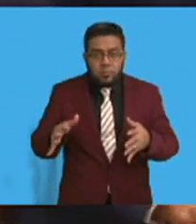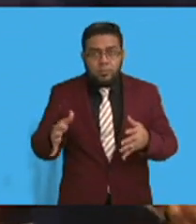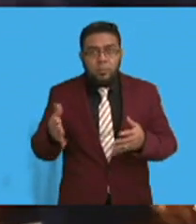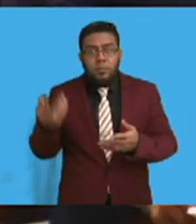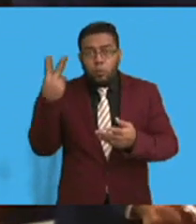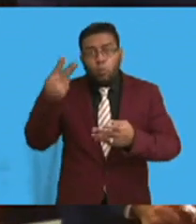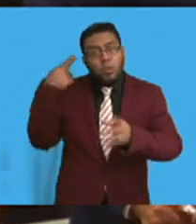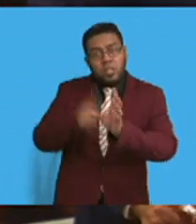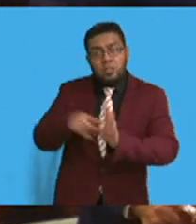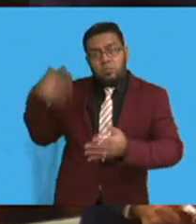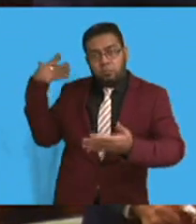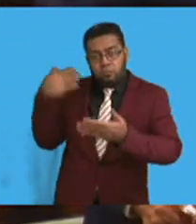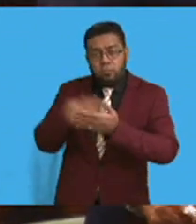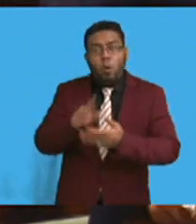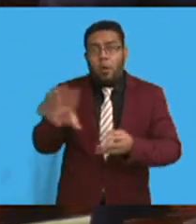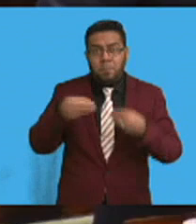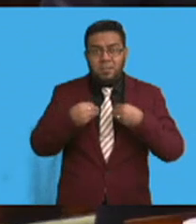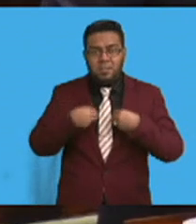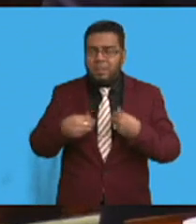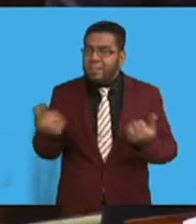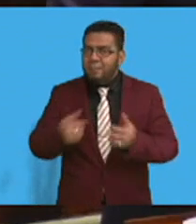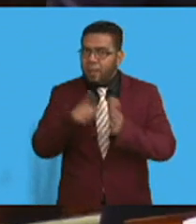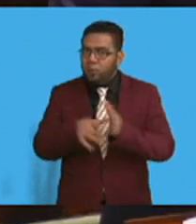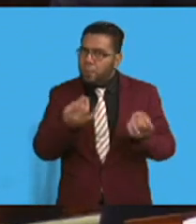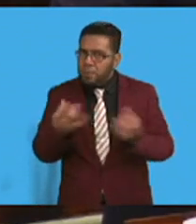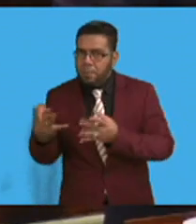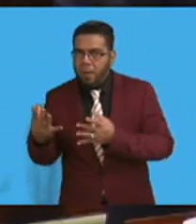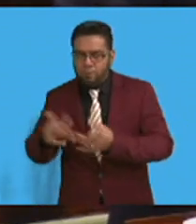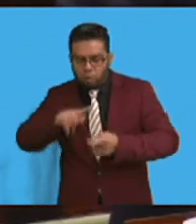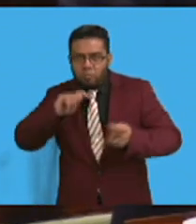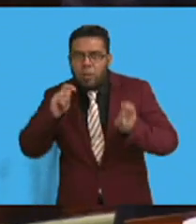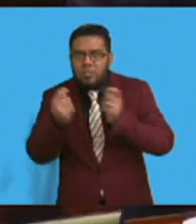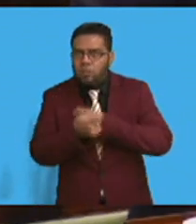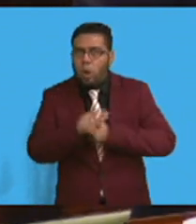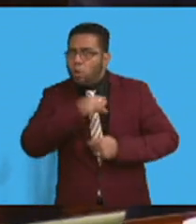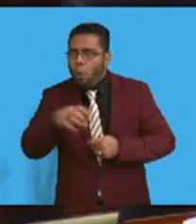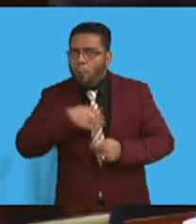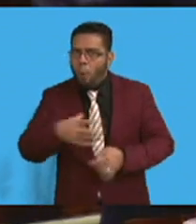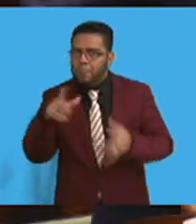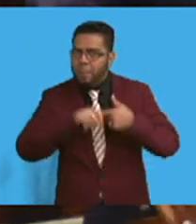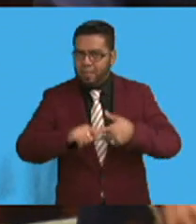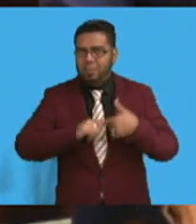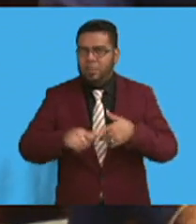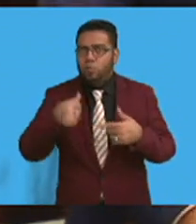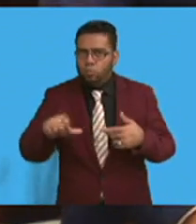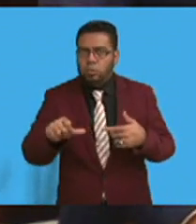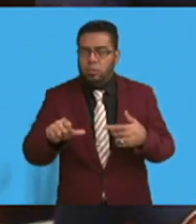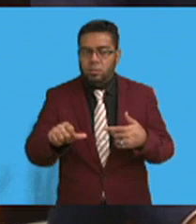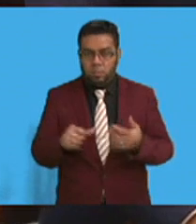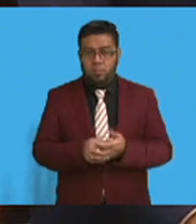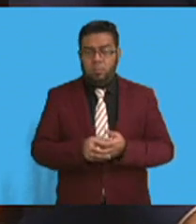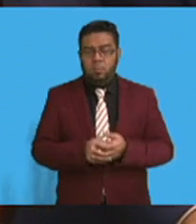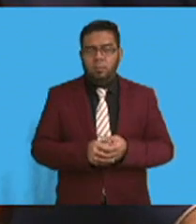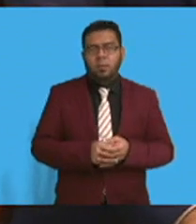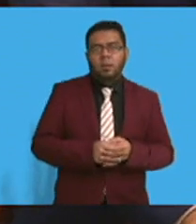every Fijian business enough time to prepare for this transition. Madam Speaker, Fiji will be introducing a new